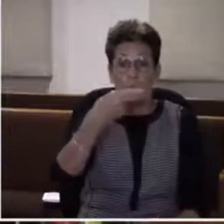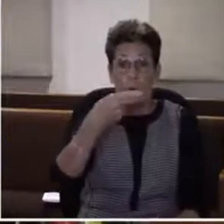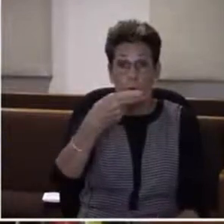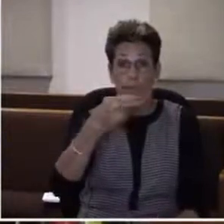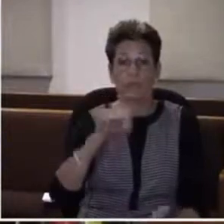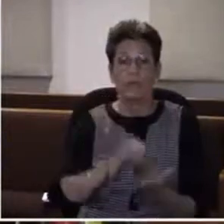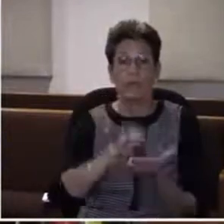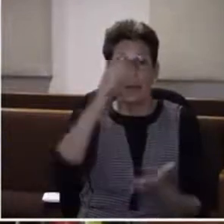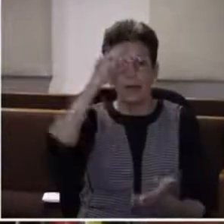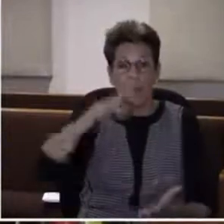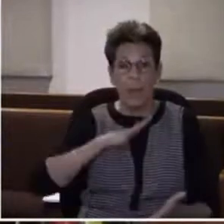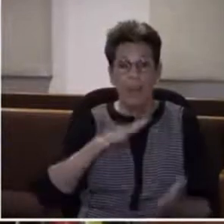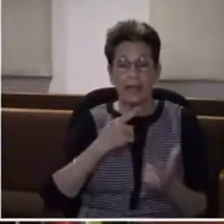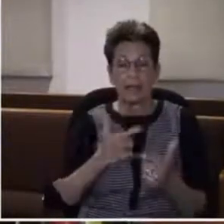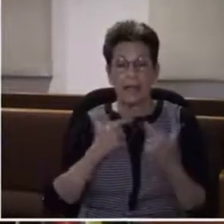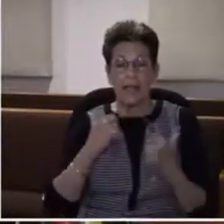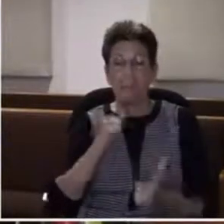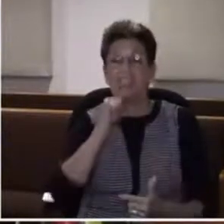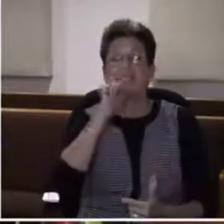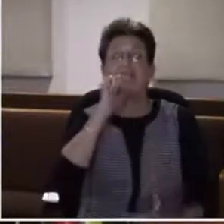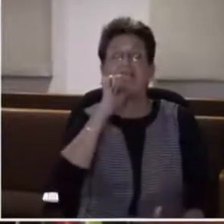not in the abundance of things.